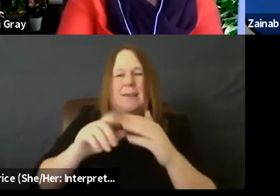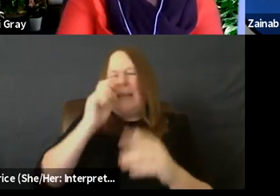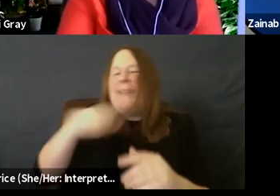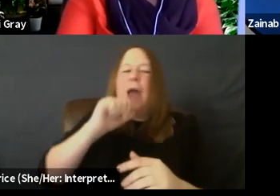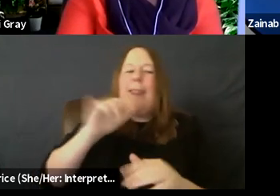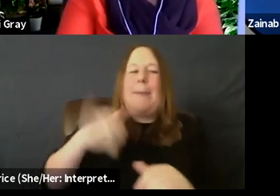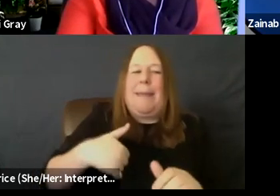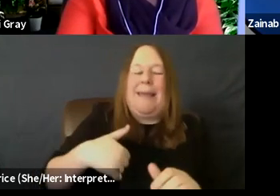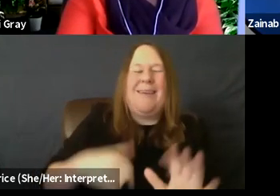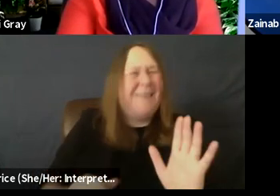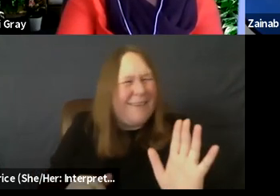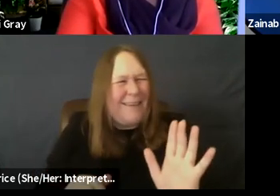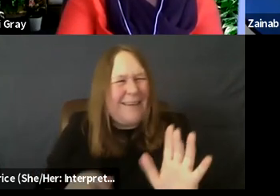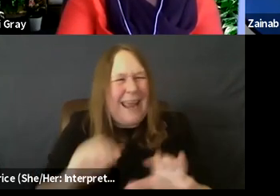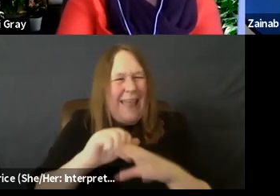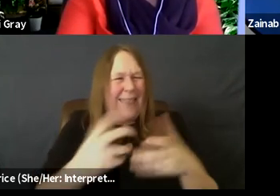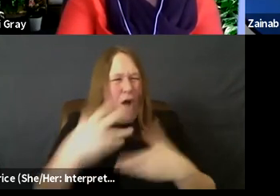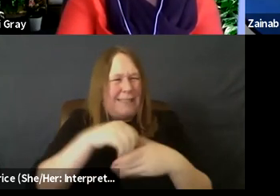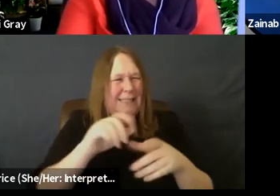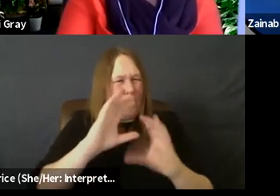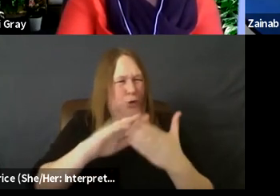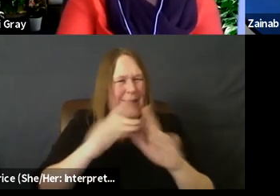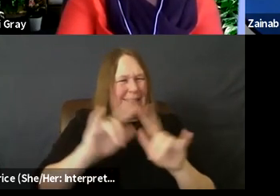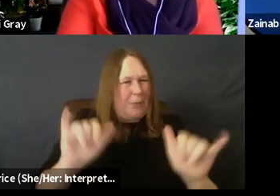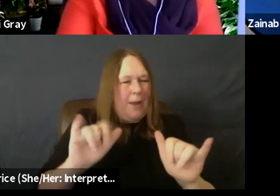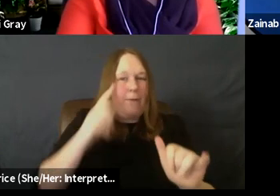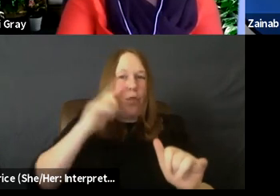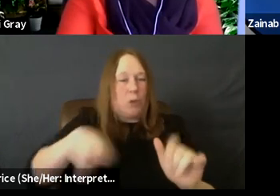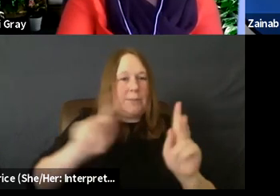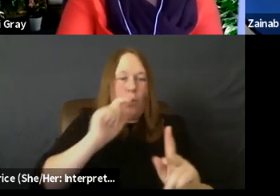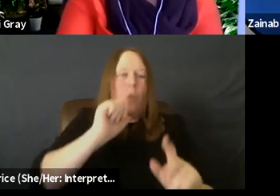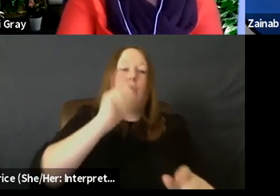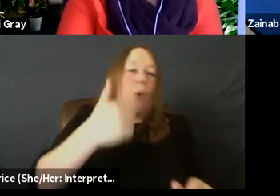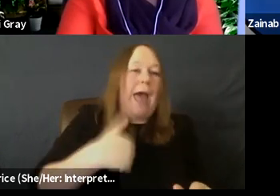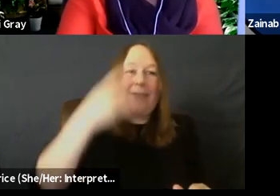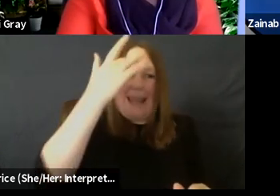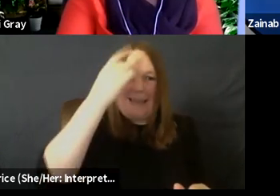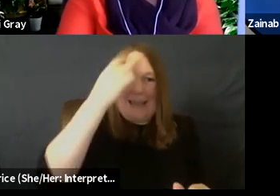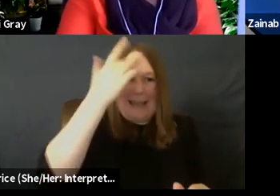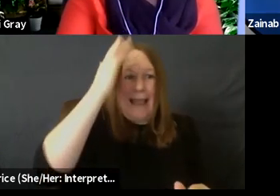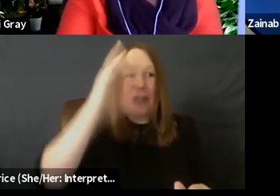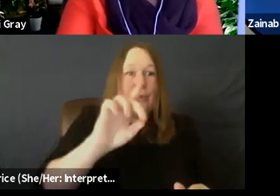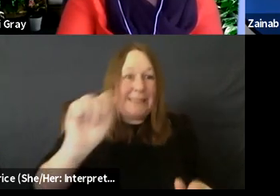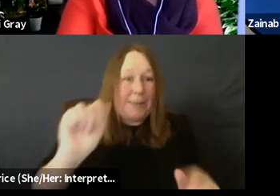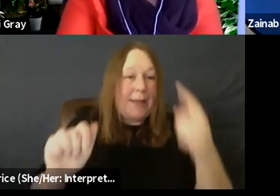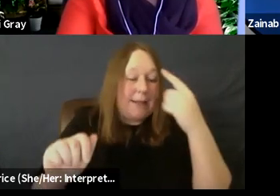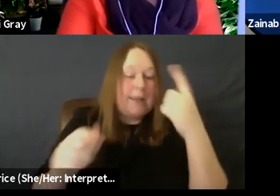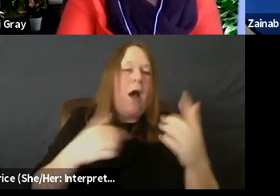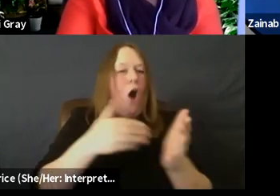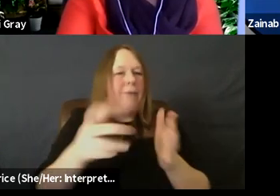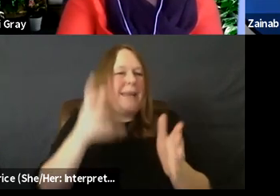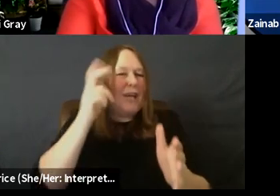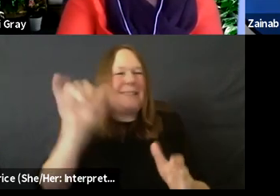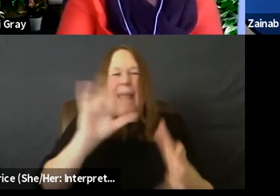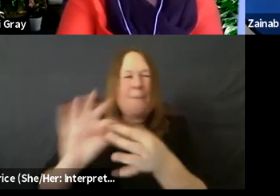same time, in the autistic community of autistic people who don't have intellectual disabilities, I often hear similar